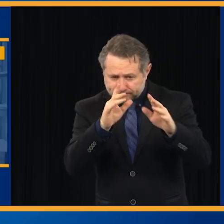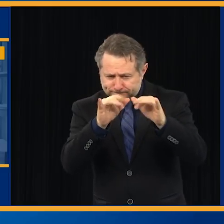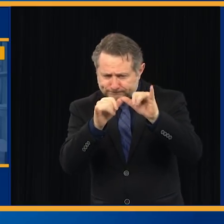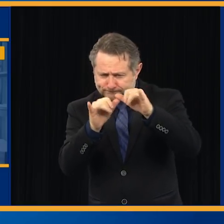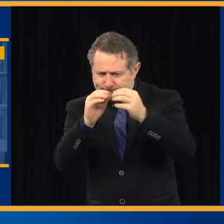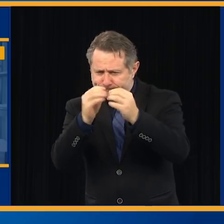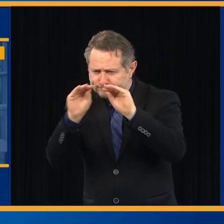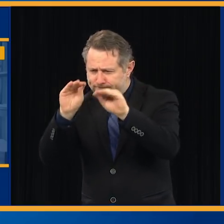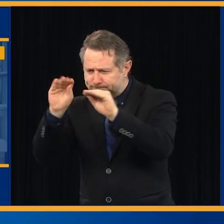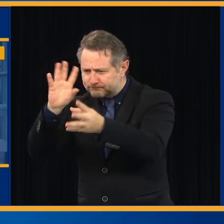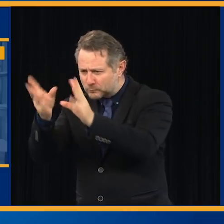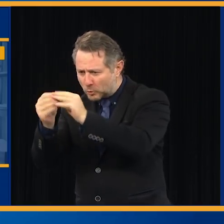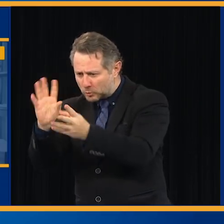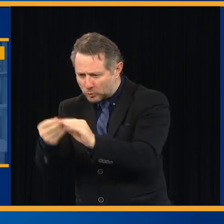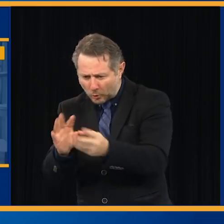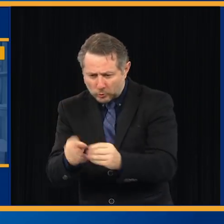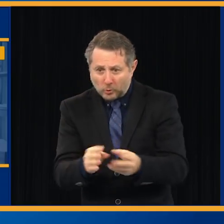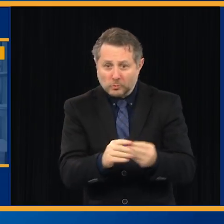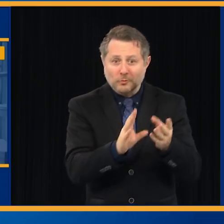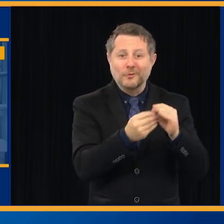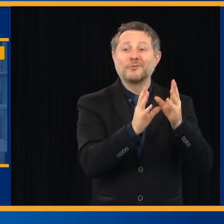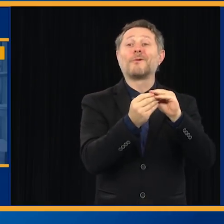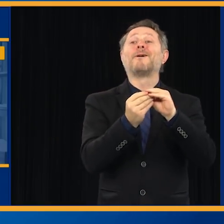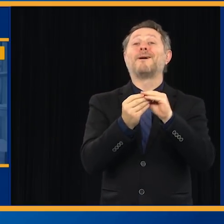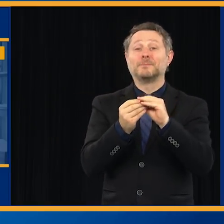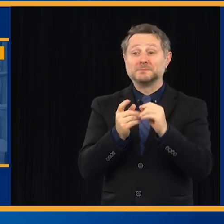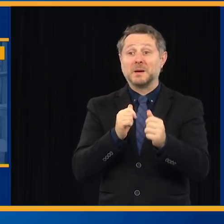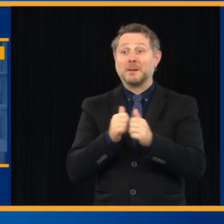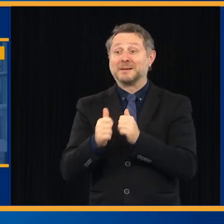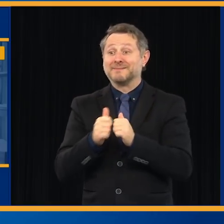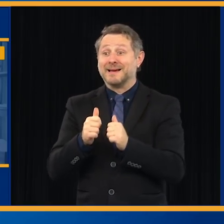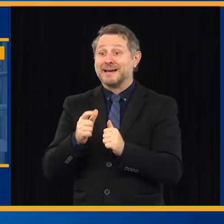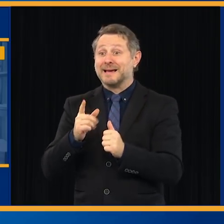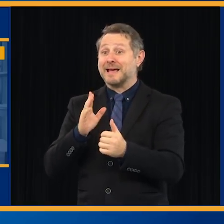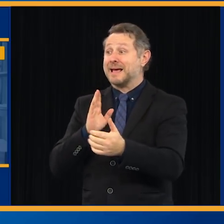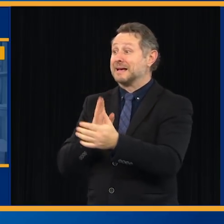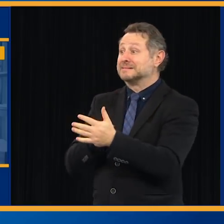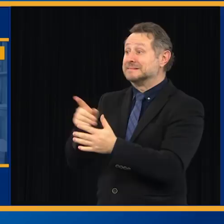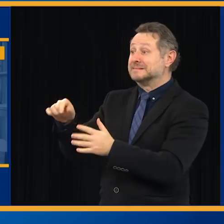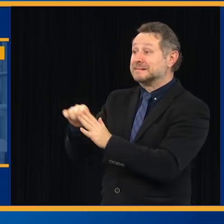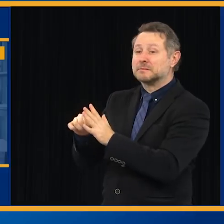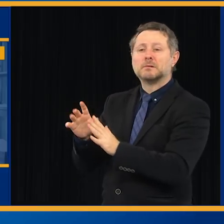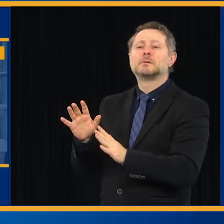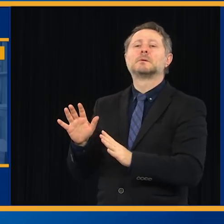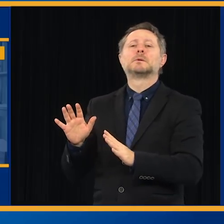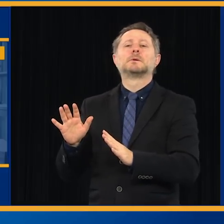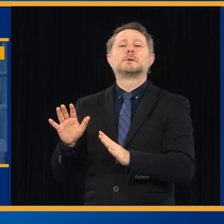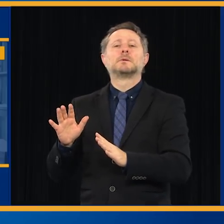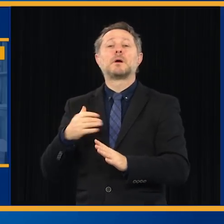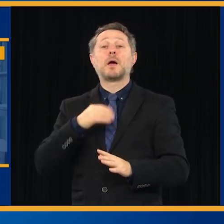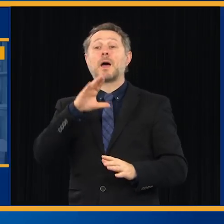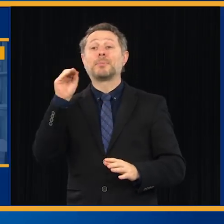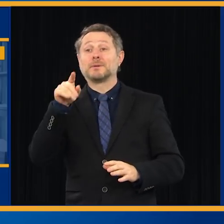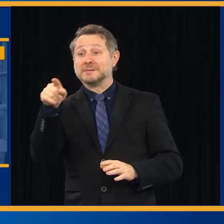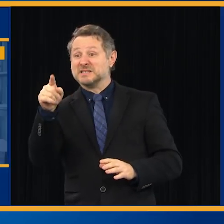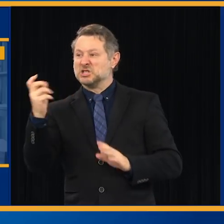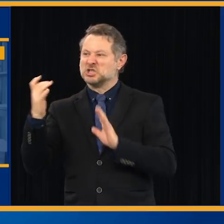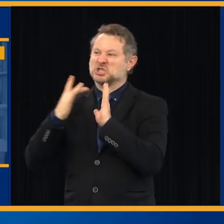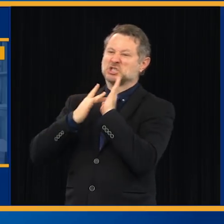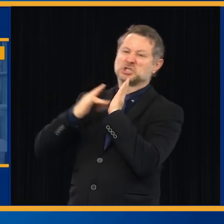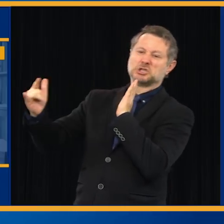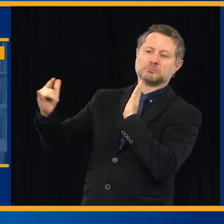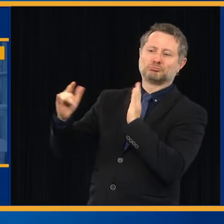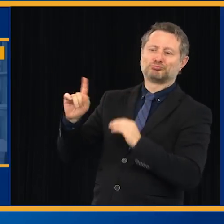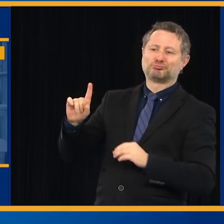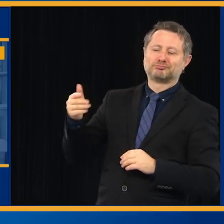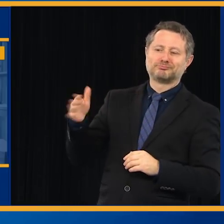Let's stop doing business with vendors who we found to be irresponsible, and we found out the hard way. I can't tell